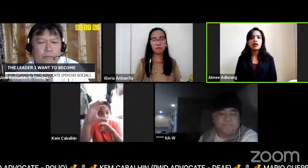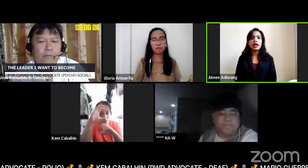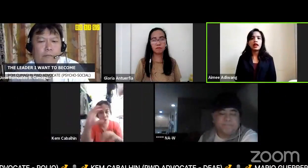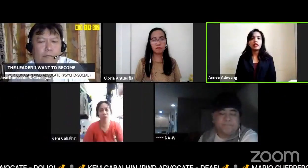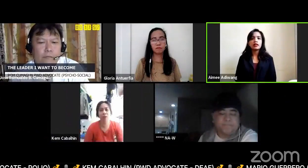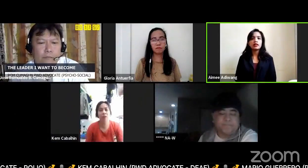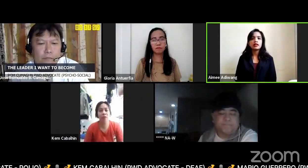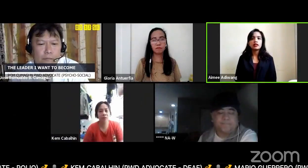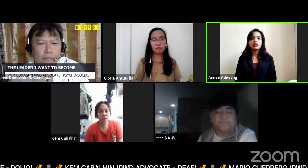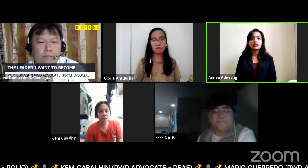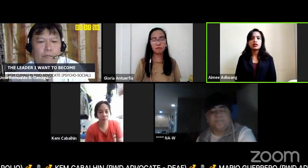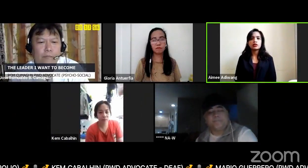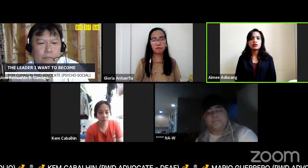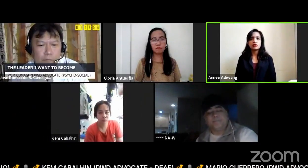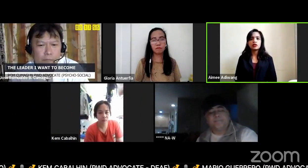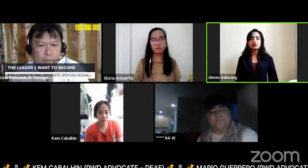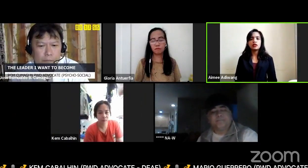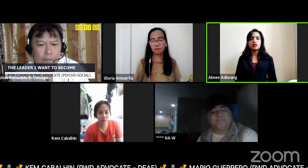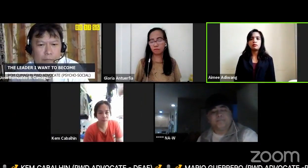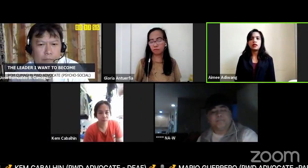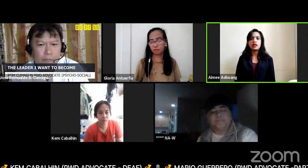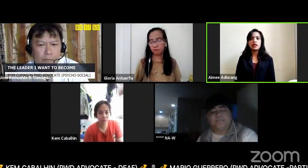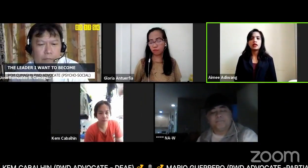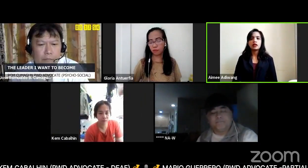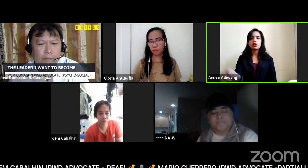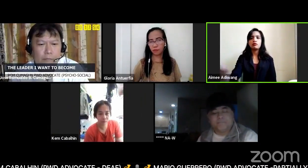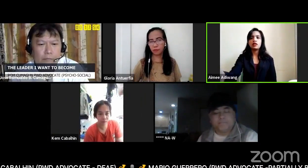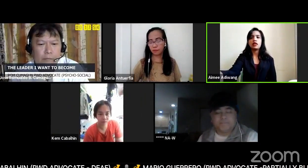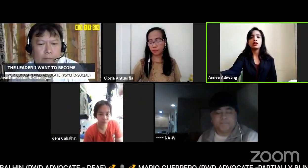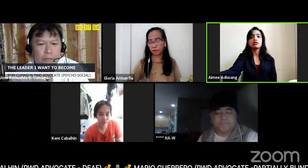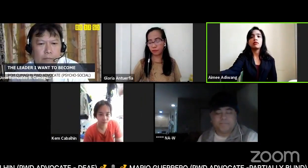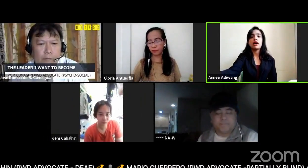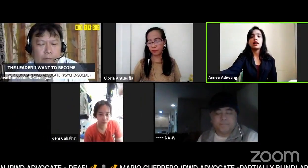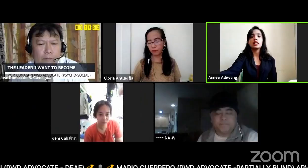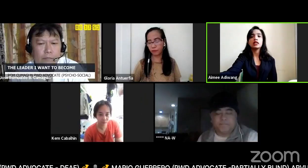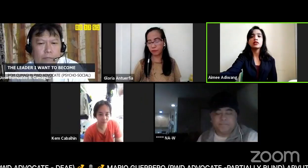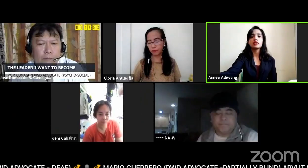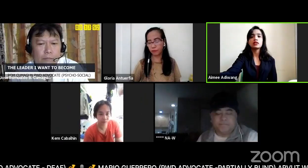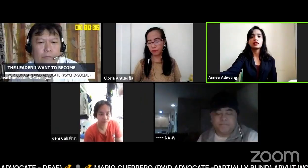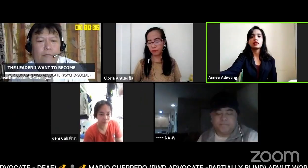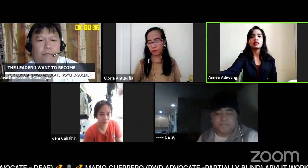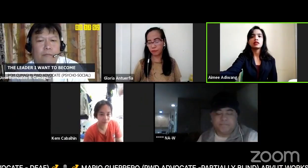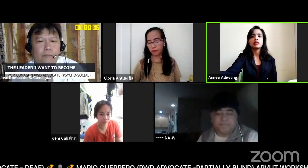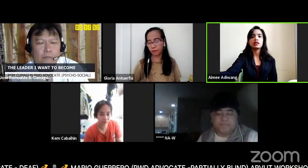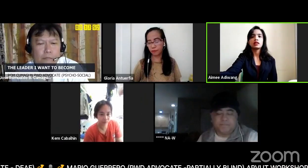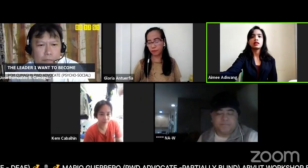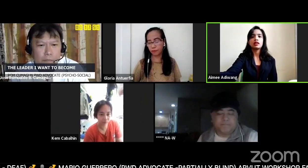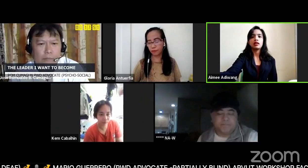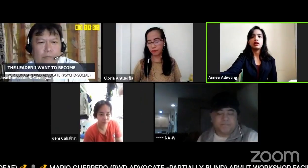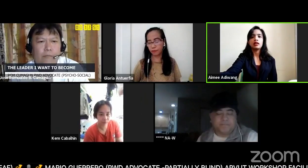own, and there shouldn't be communication barriers.